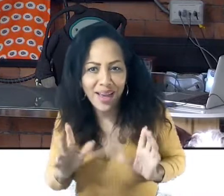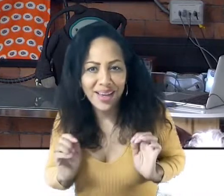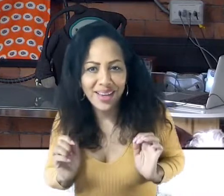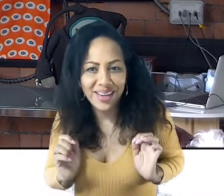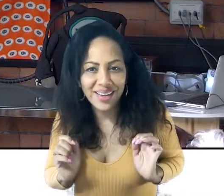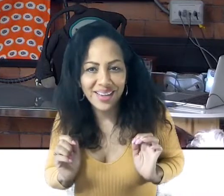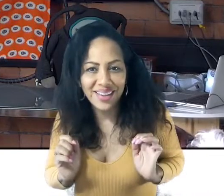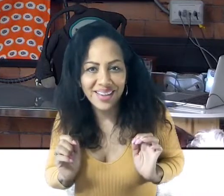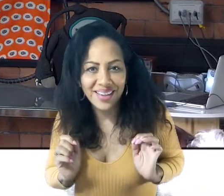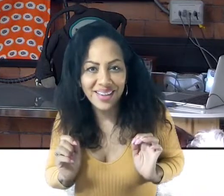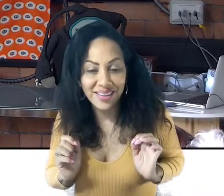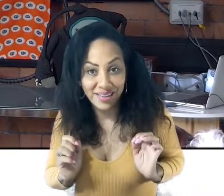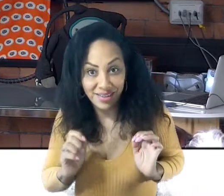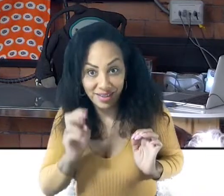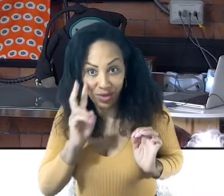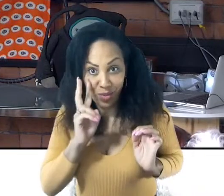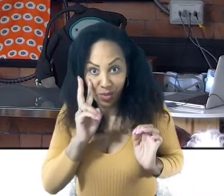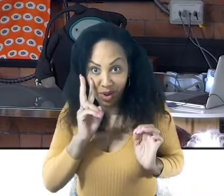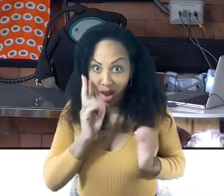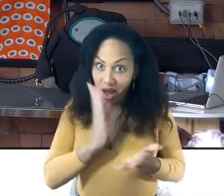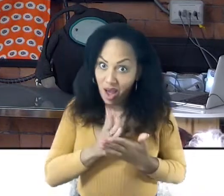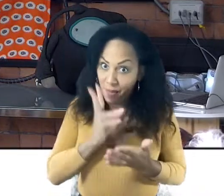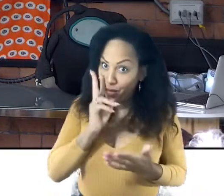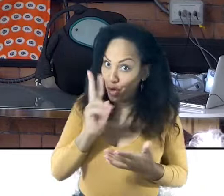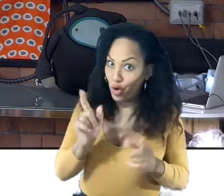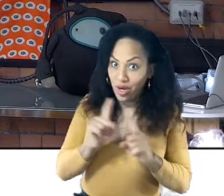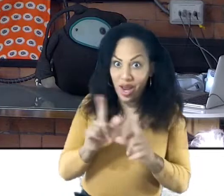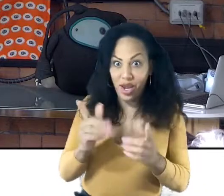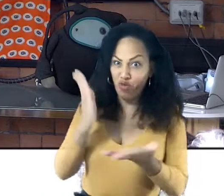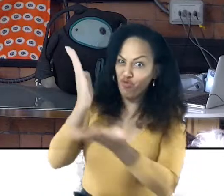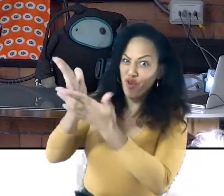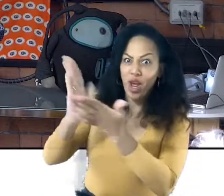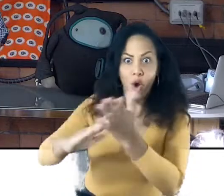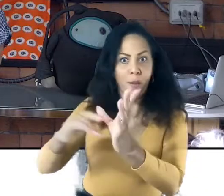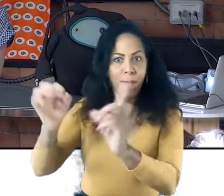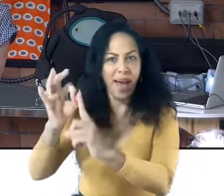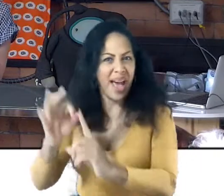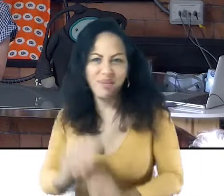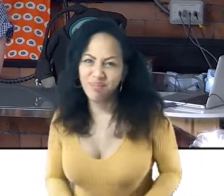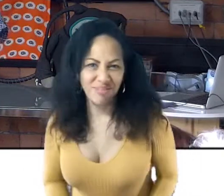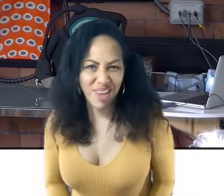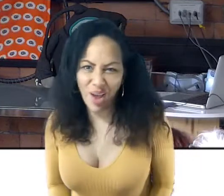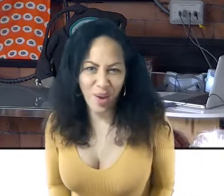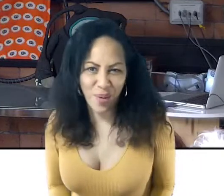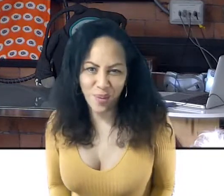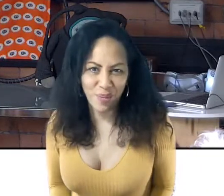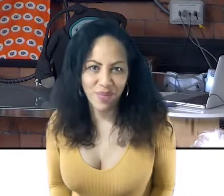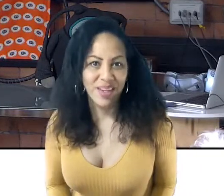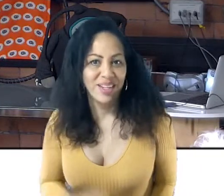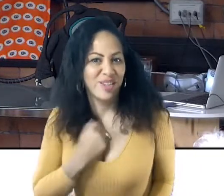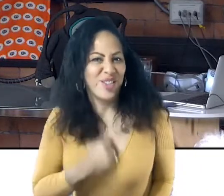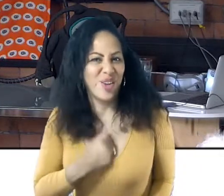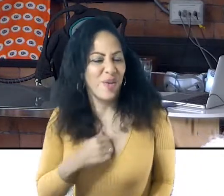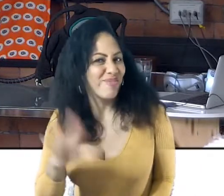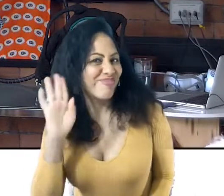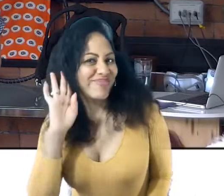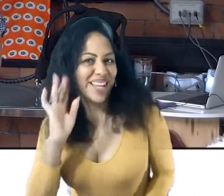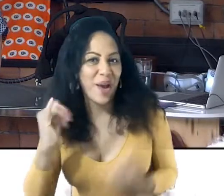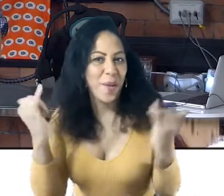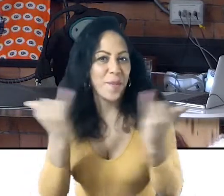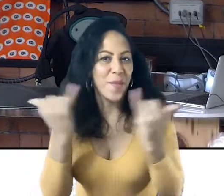geographically accurate? Probably not, because the places, we've got a party outside, because the places